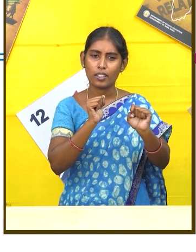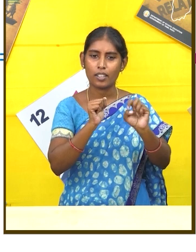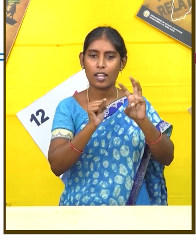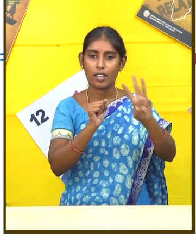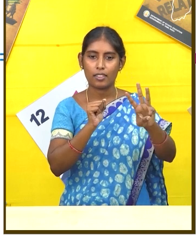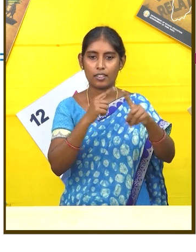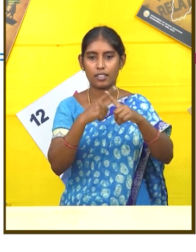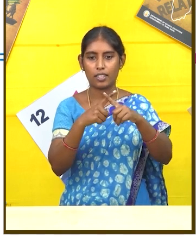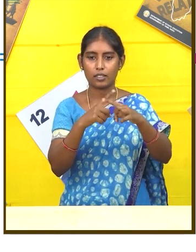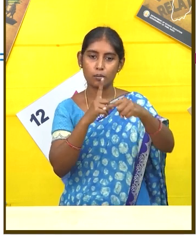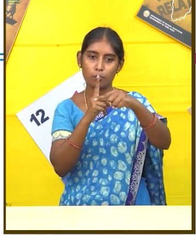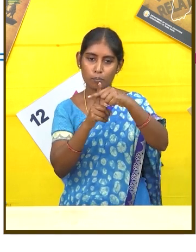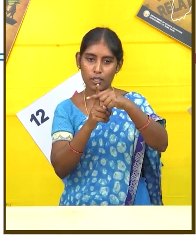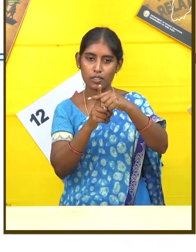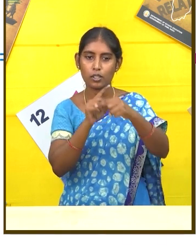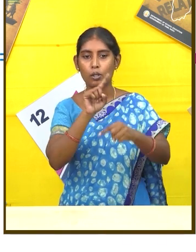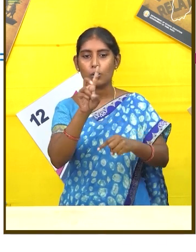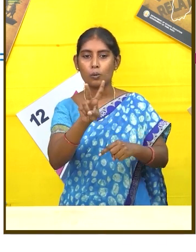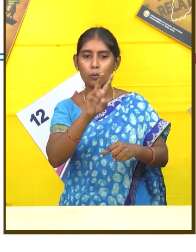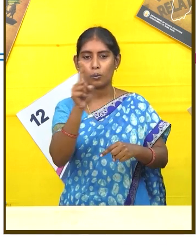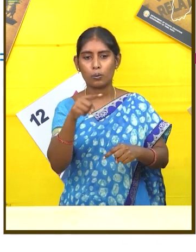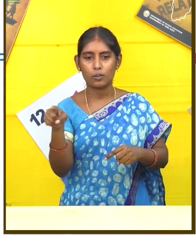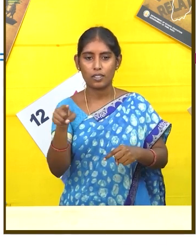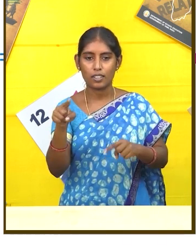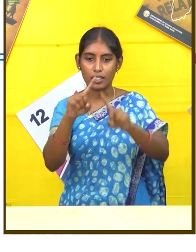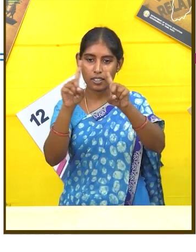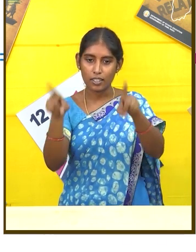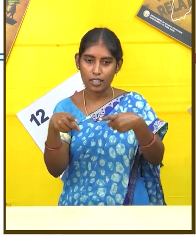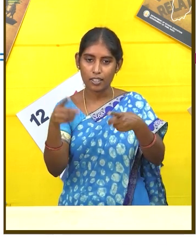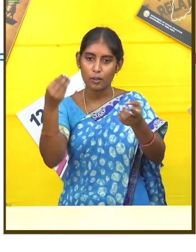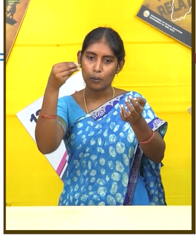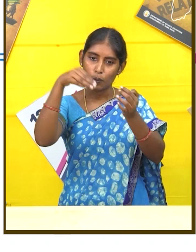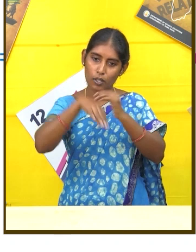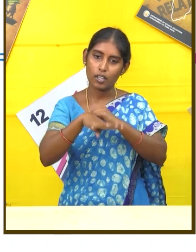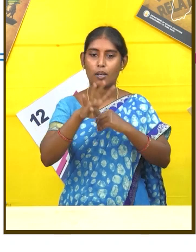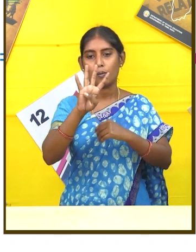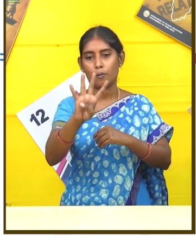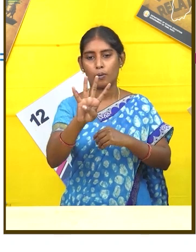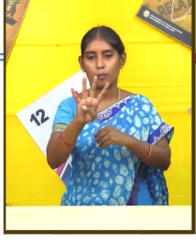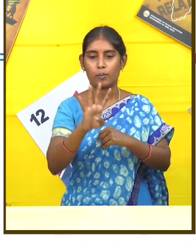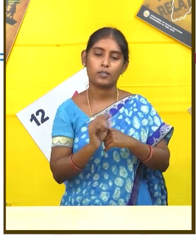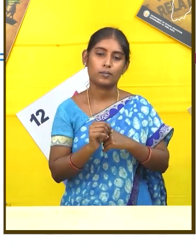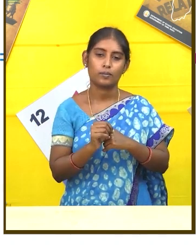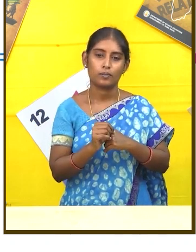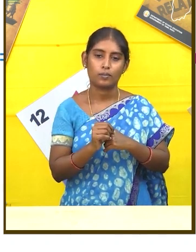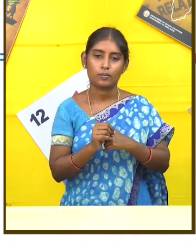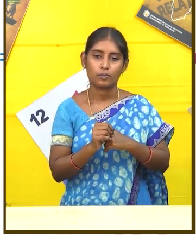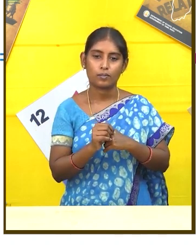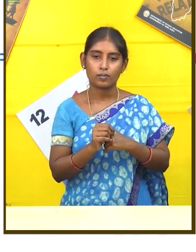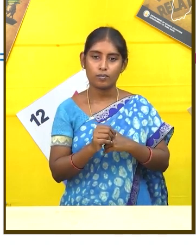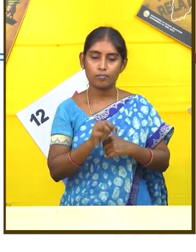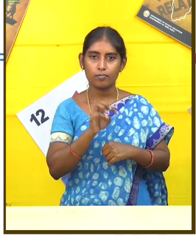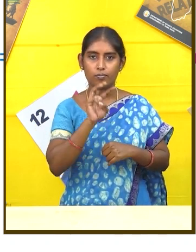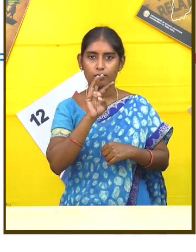there in the fourth equation? 3x plus 2z. So in the place of vz, we have substituted the 4. So